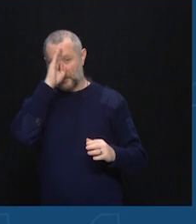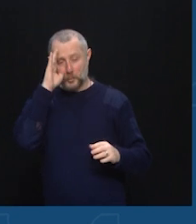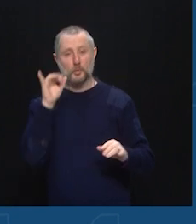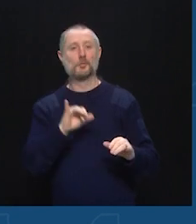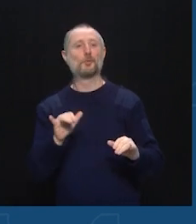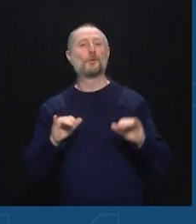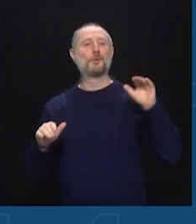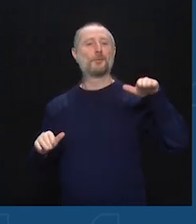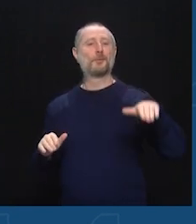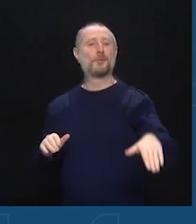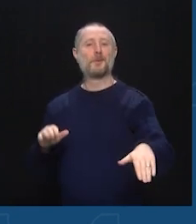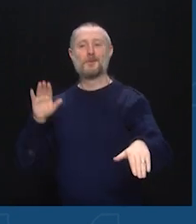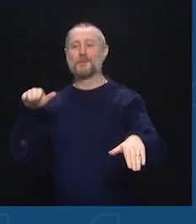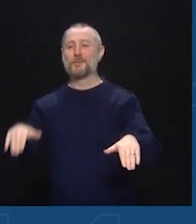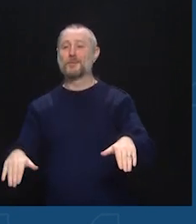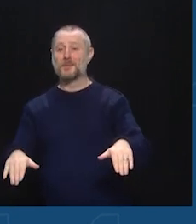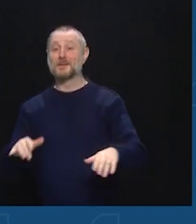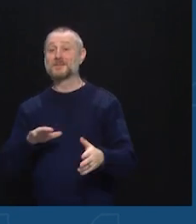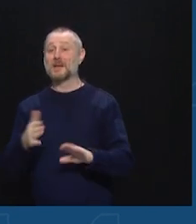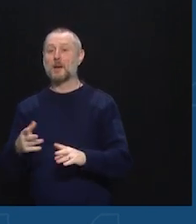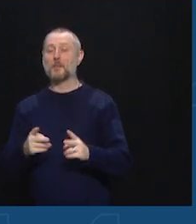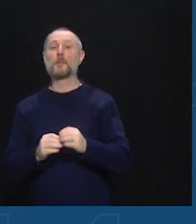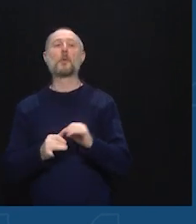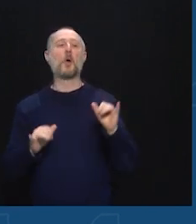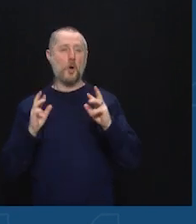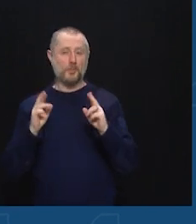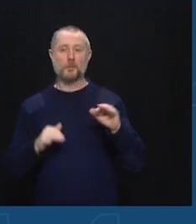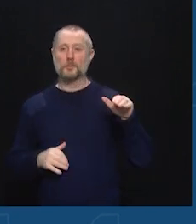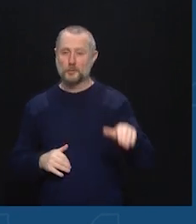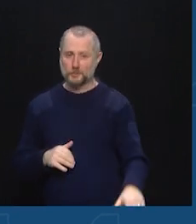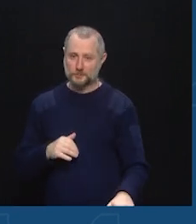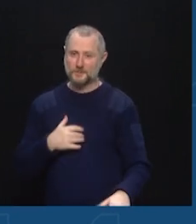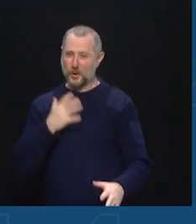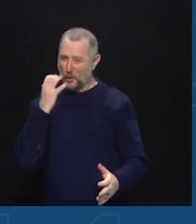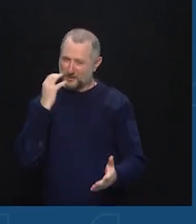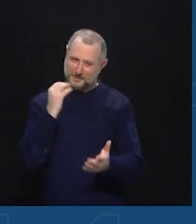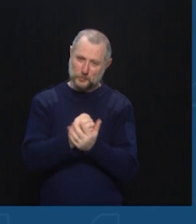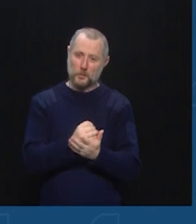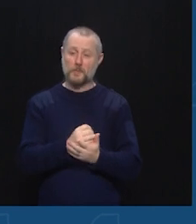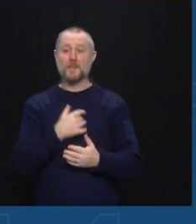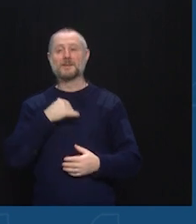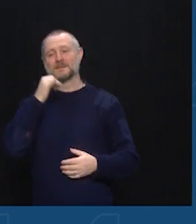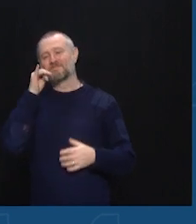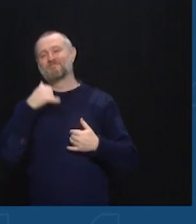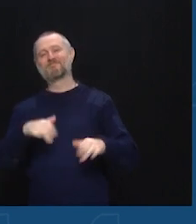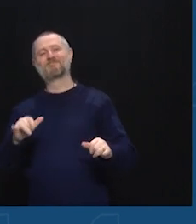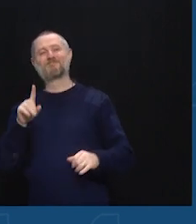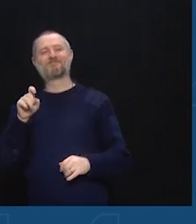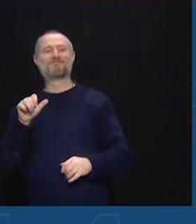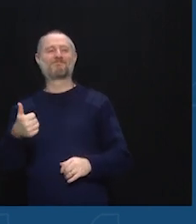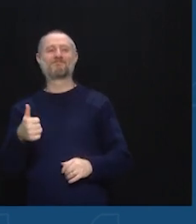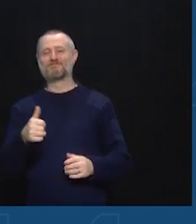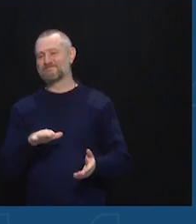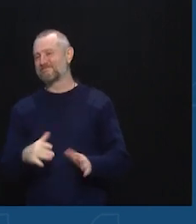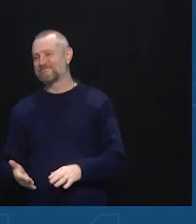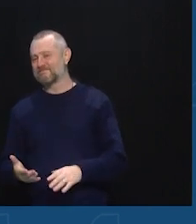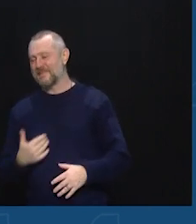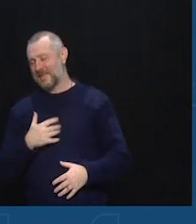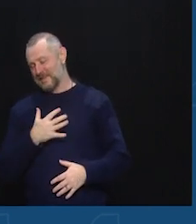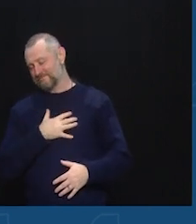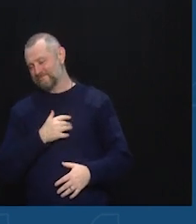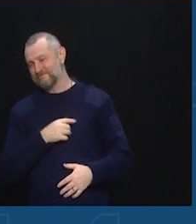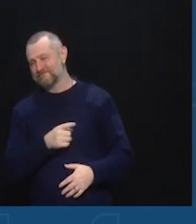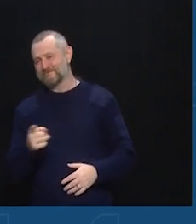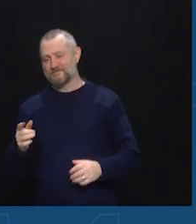number of people pass away reduced to 0 before long. It's still 110 New Yorkers we lost just yesterday, so let's not forget them.